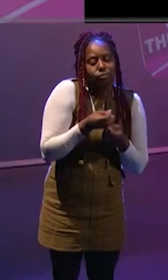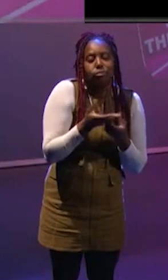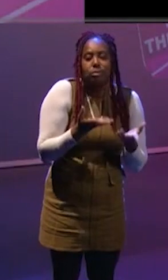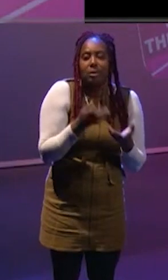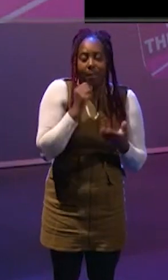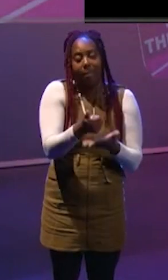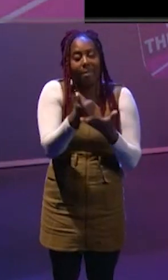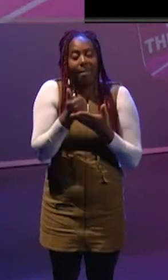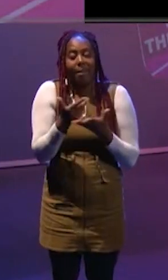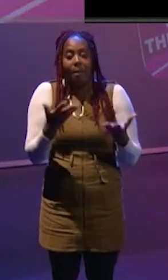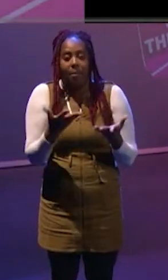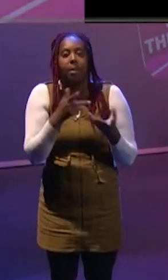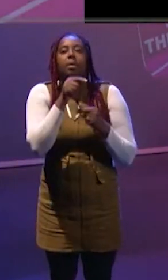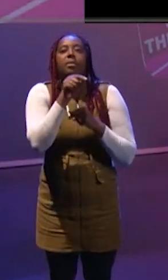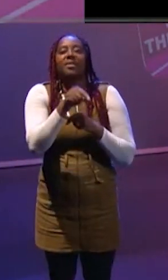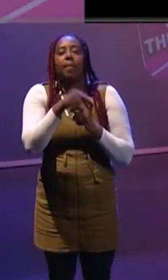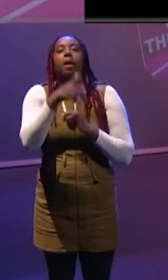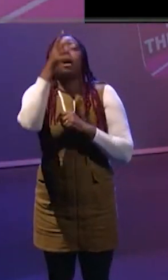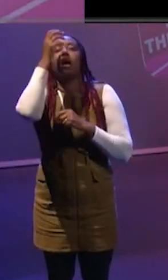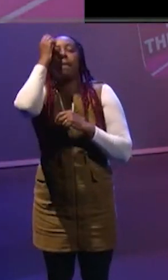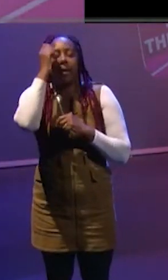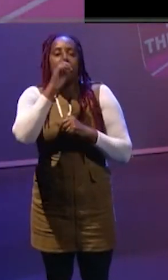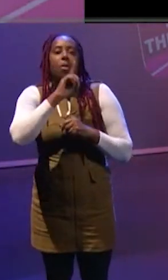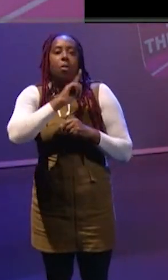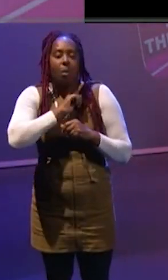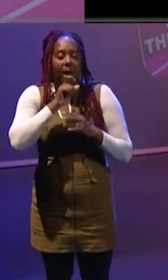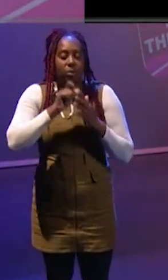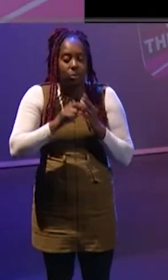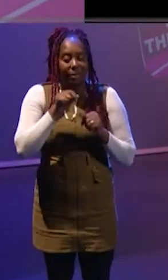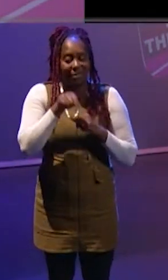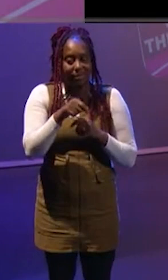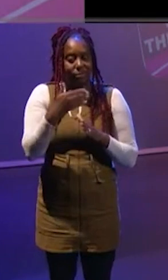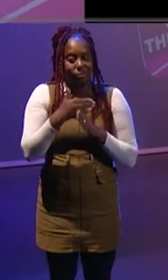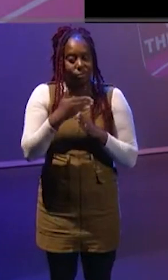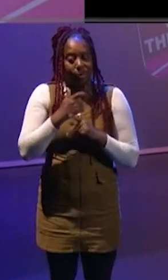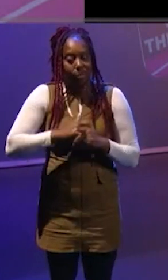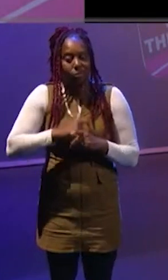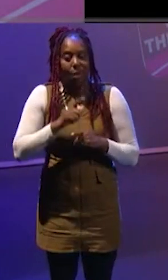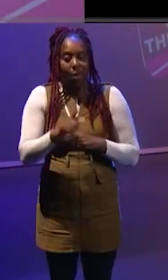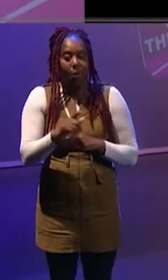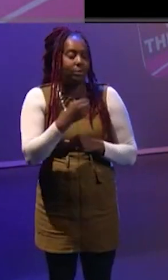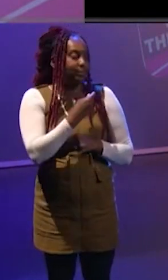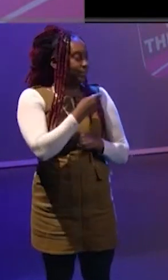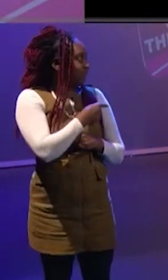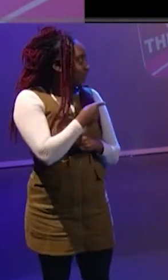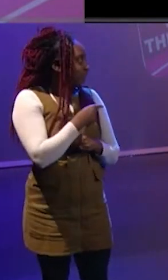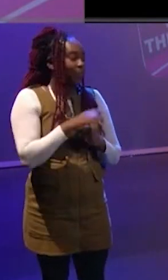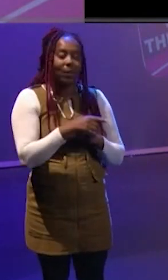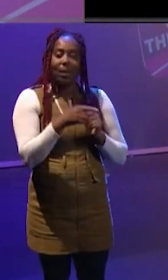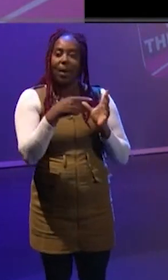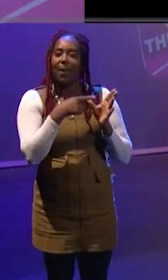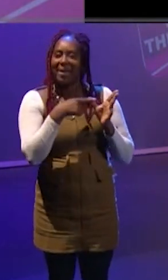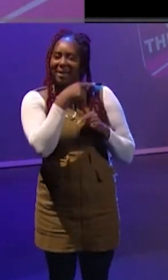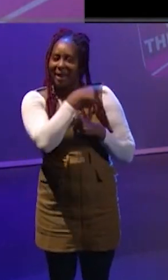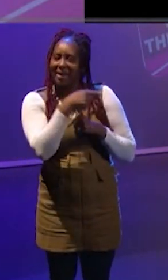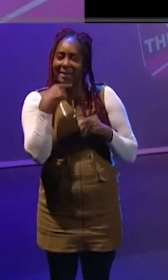really helps me. And I just remember all of those reasons why I'm doing what I'm doing. Yeah, I feel like I need to take both of your advice, like with my